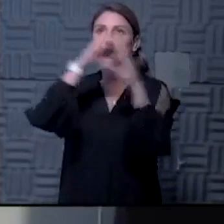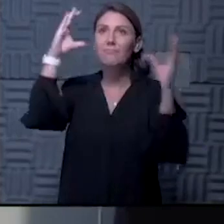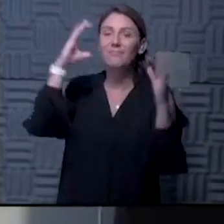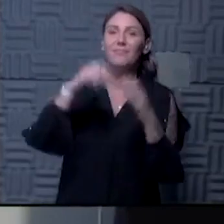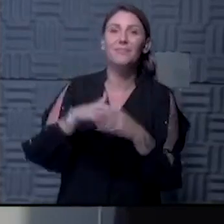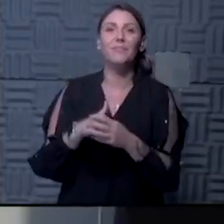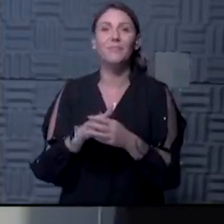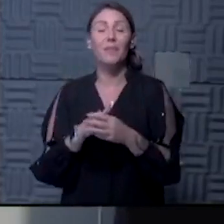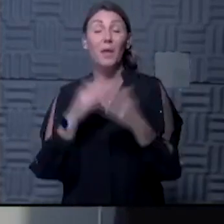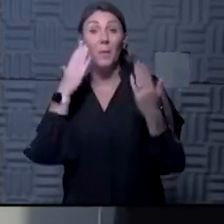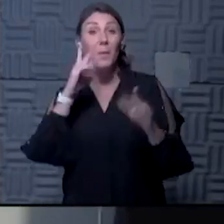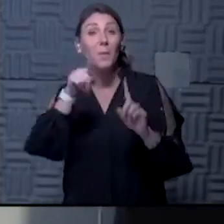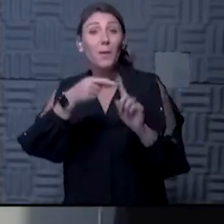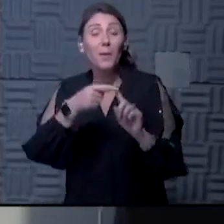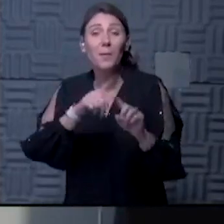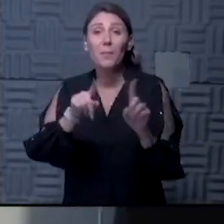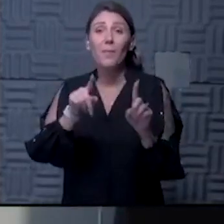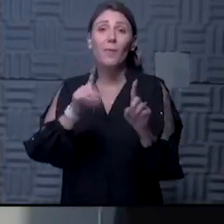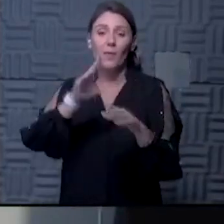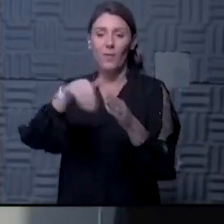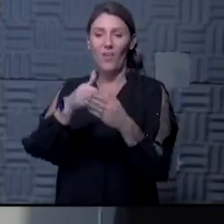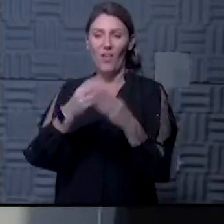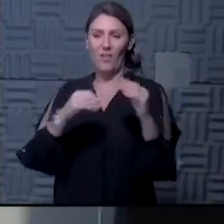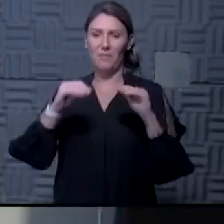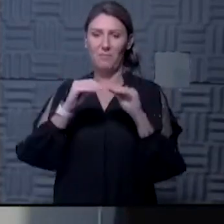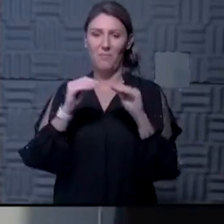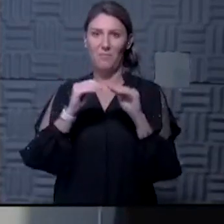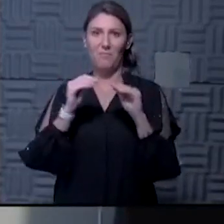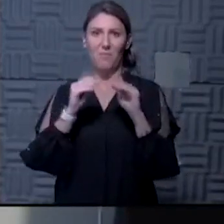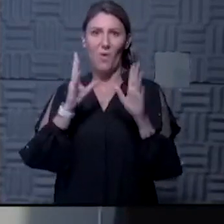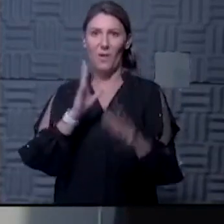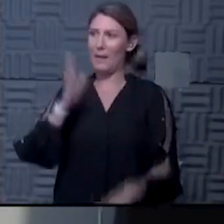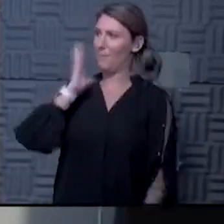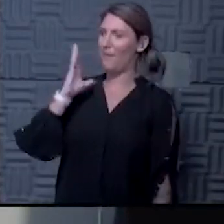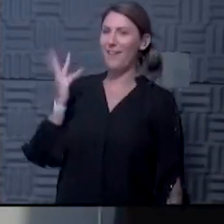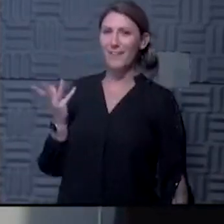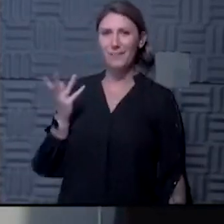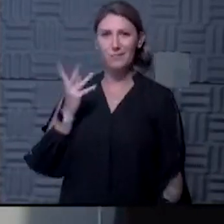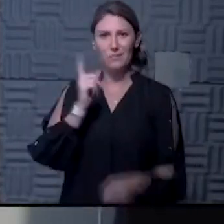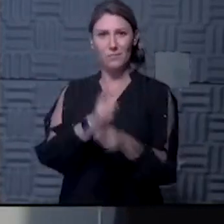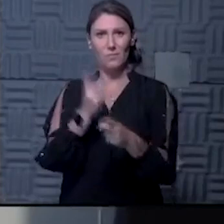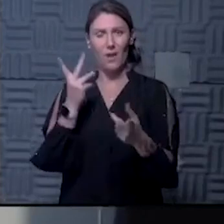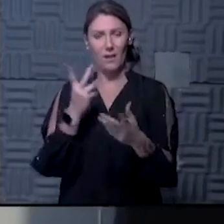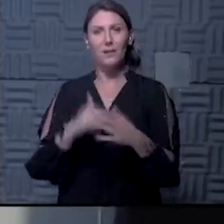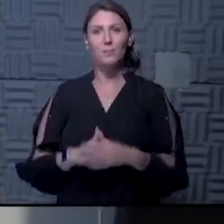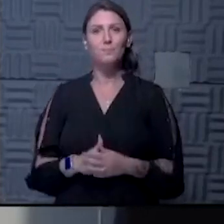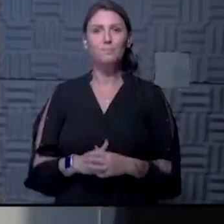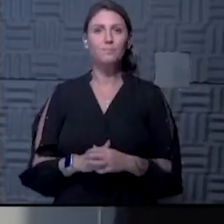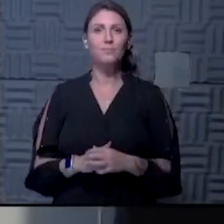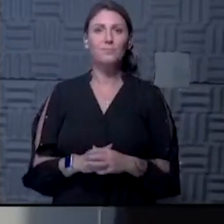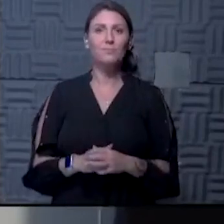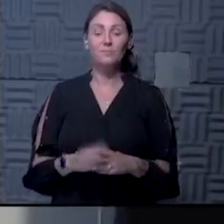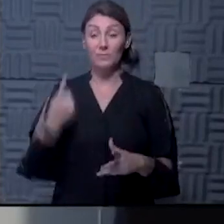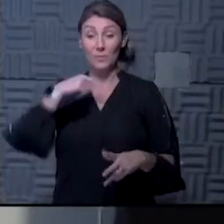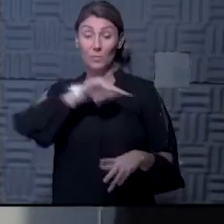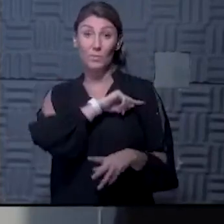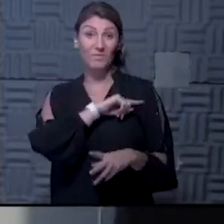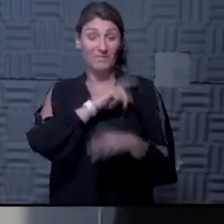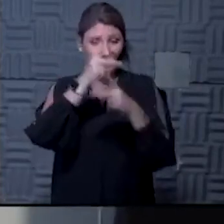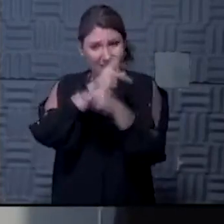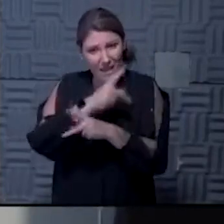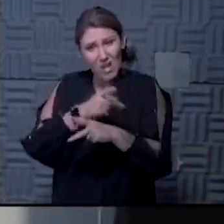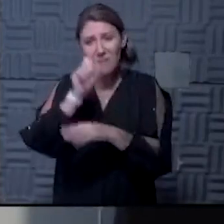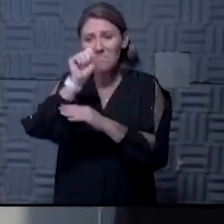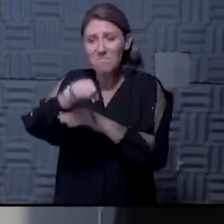time when all of this is more or less in the rear view, right? We've solved it, if you will. We